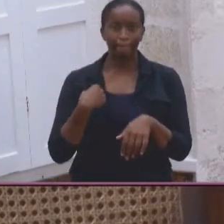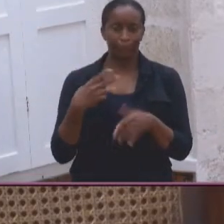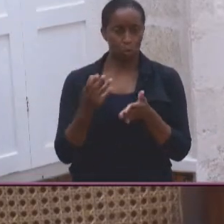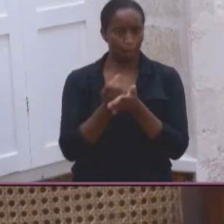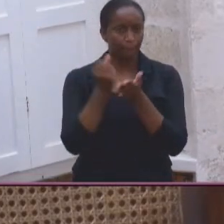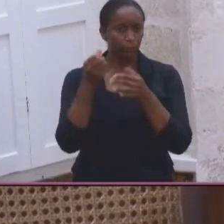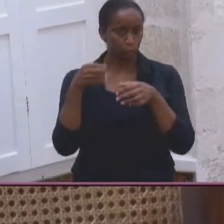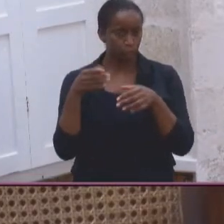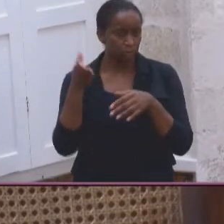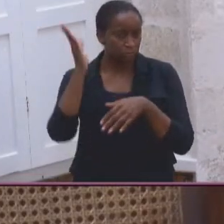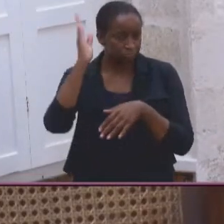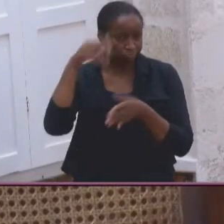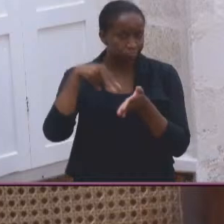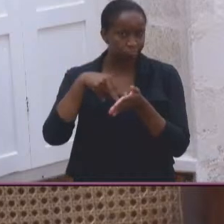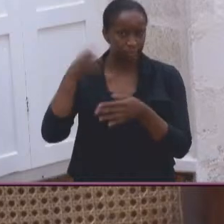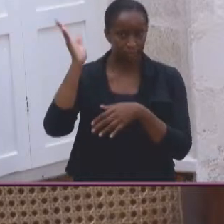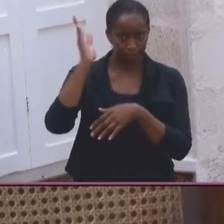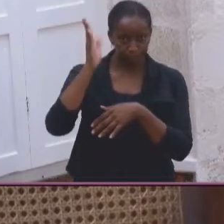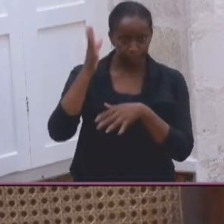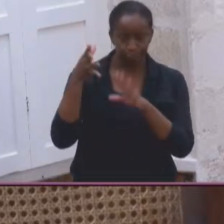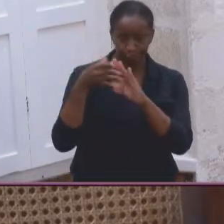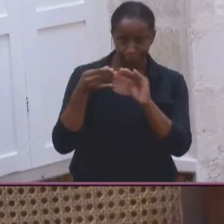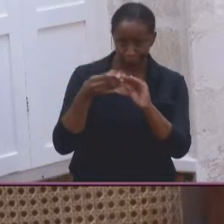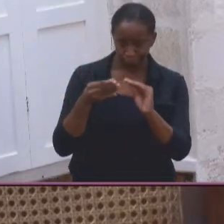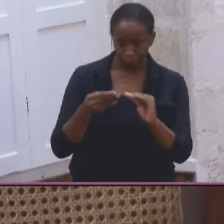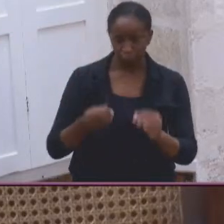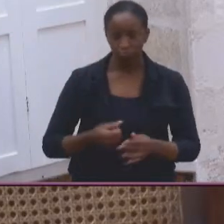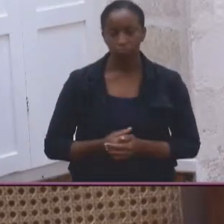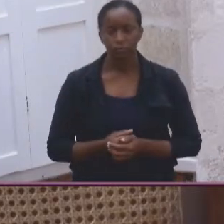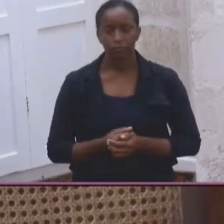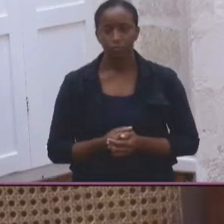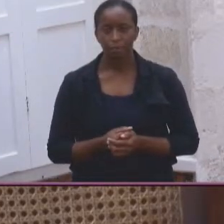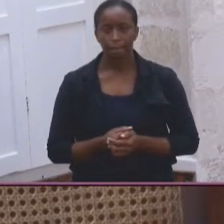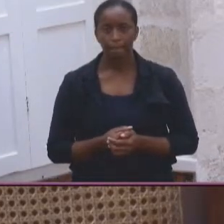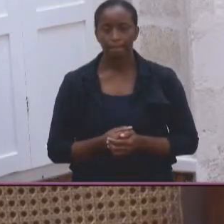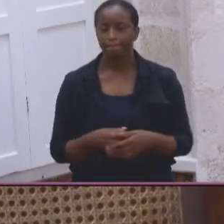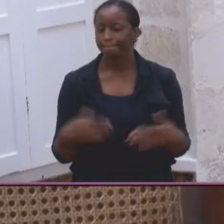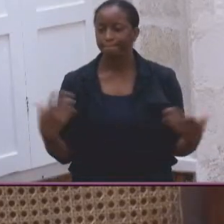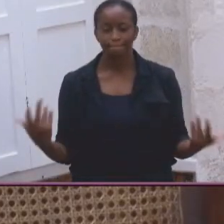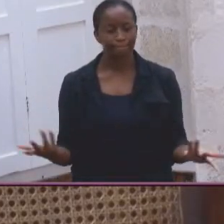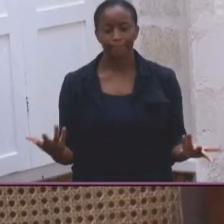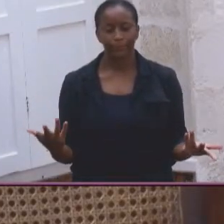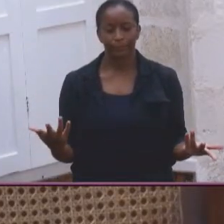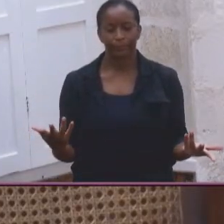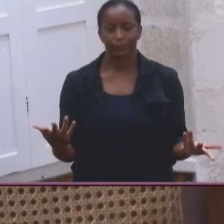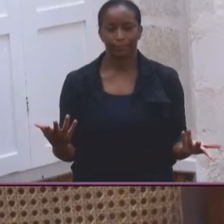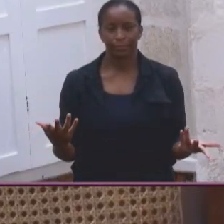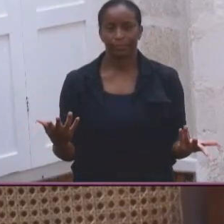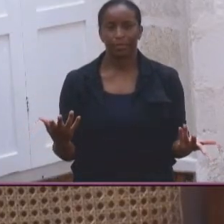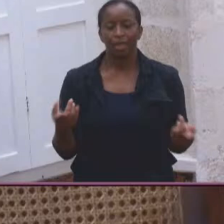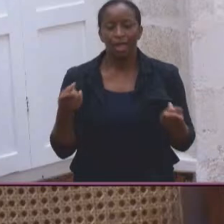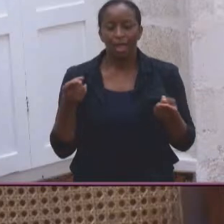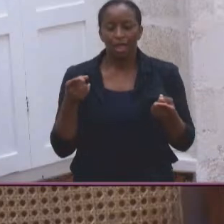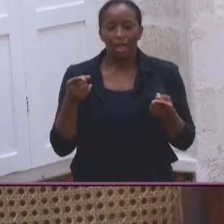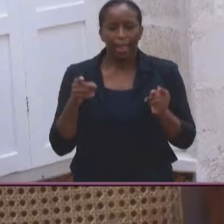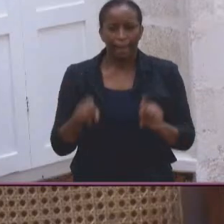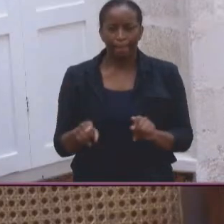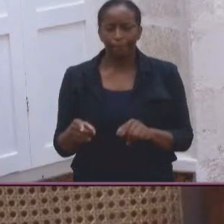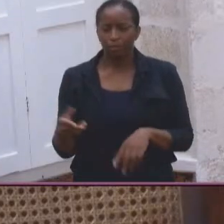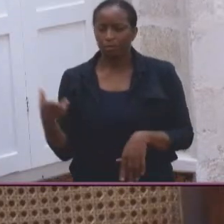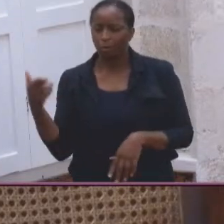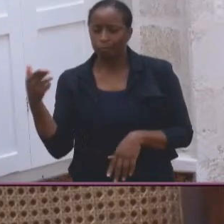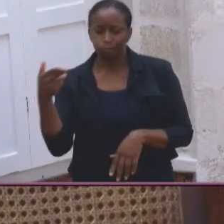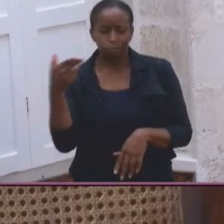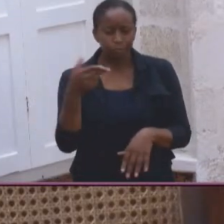is that when we get to the point of a gun crime in Barbados, that is